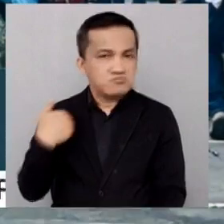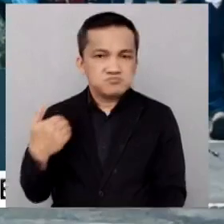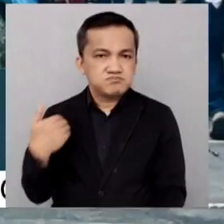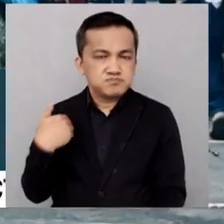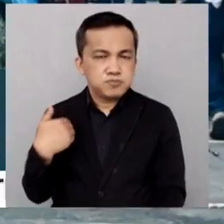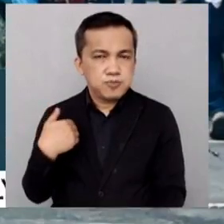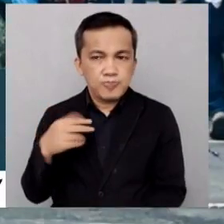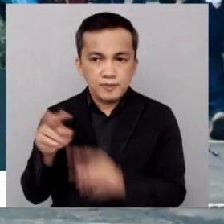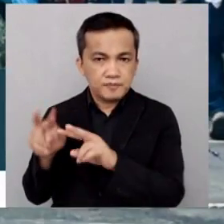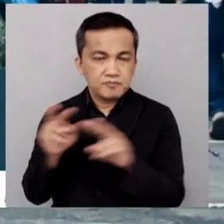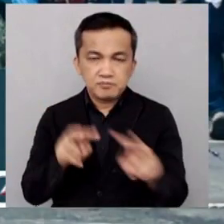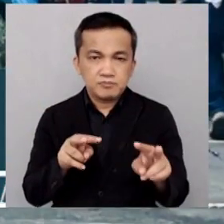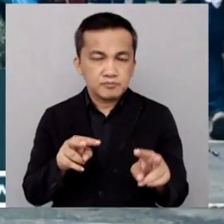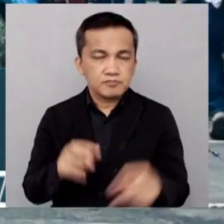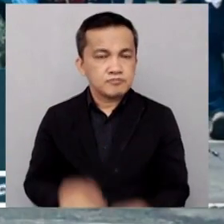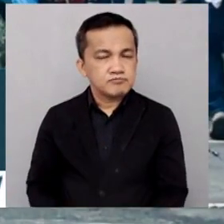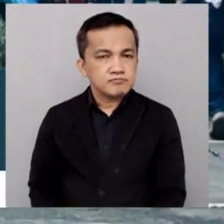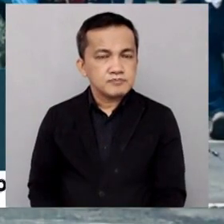seen